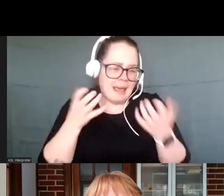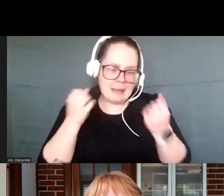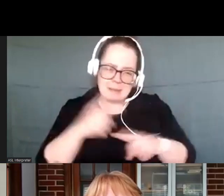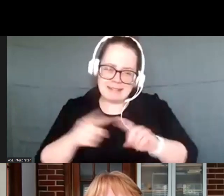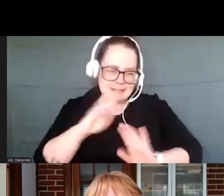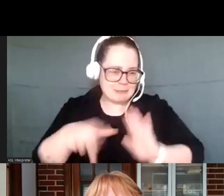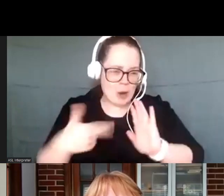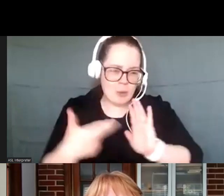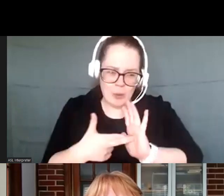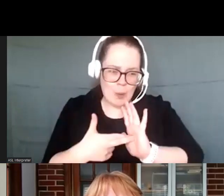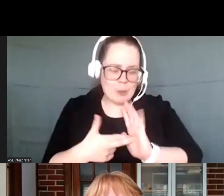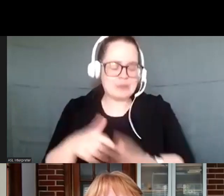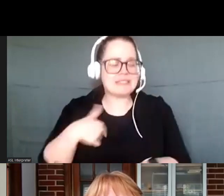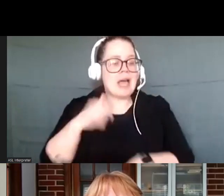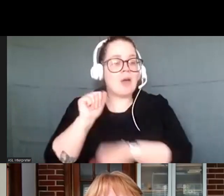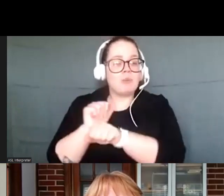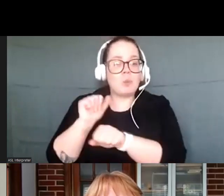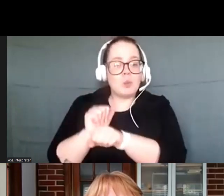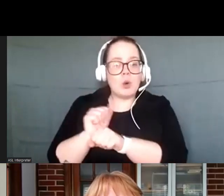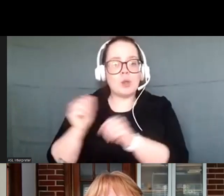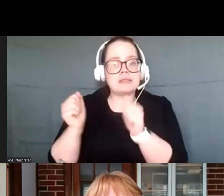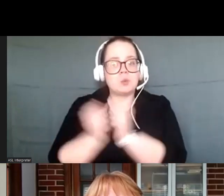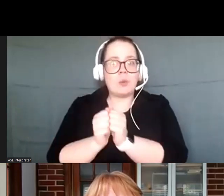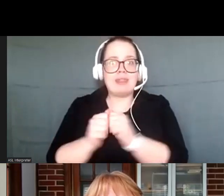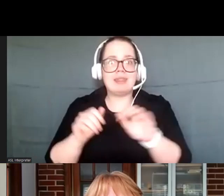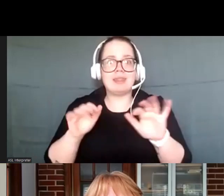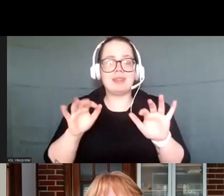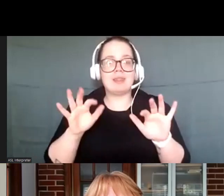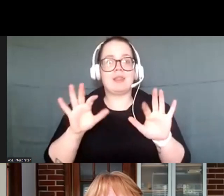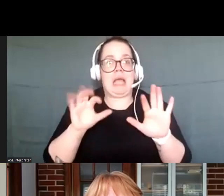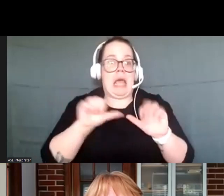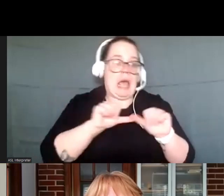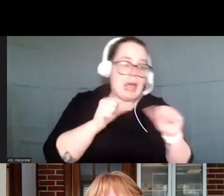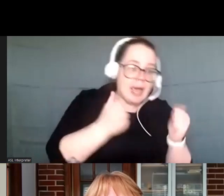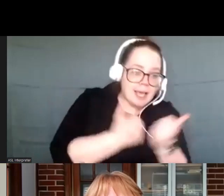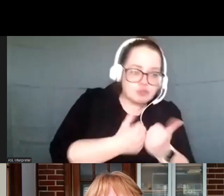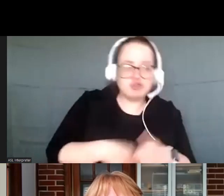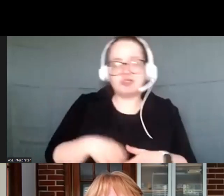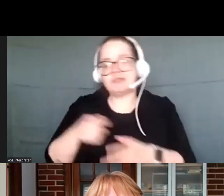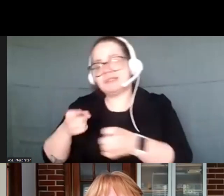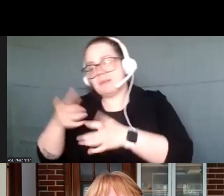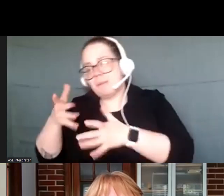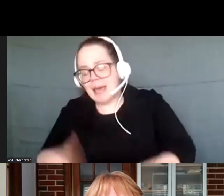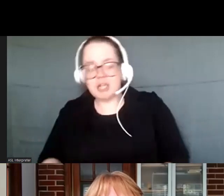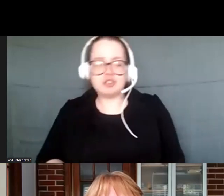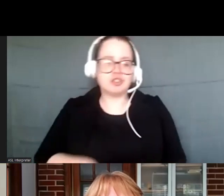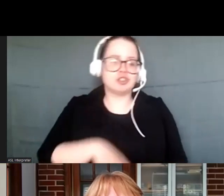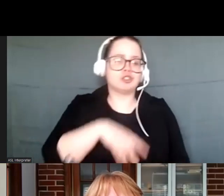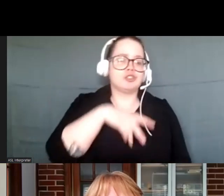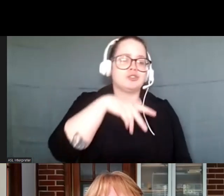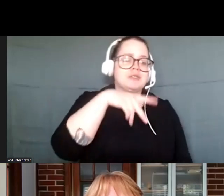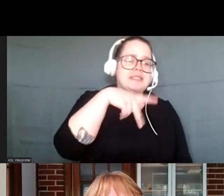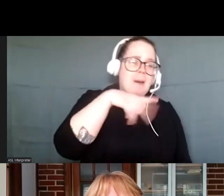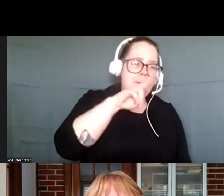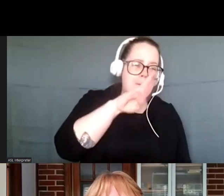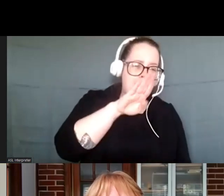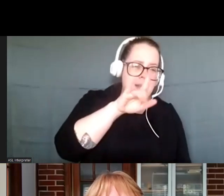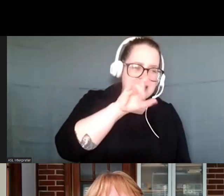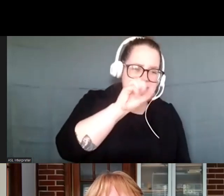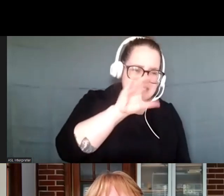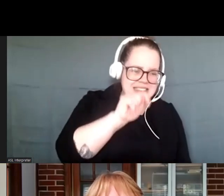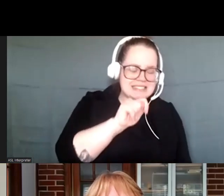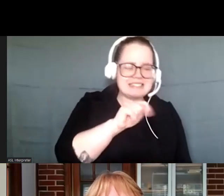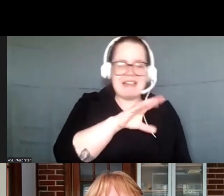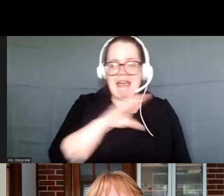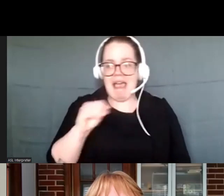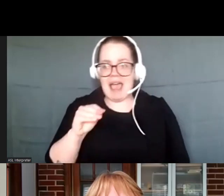I've worked with agents and managers and publicists, and I've done all of those things on my